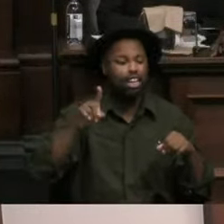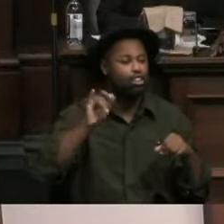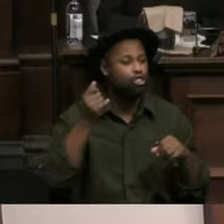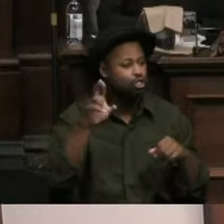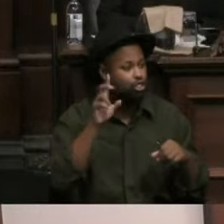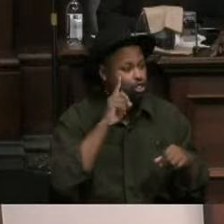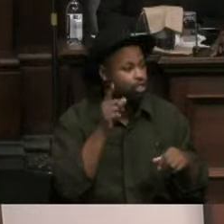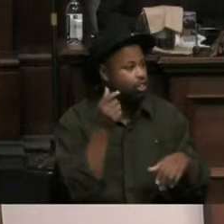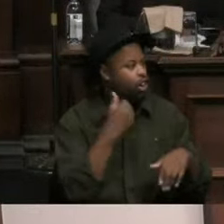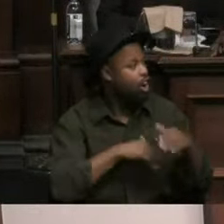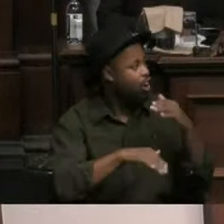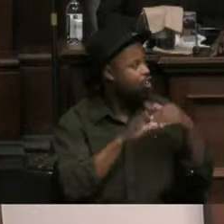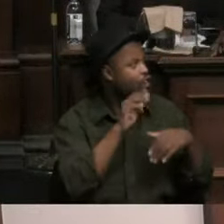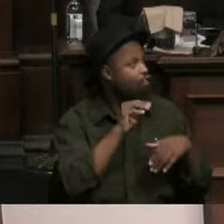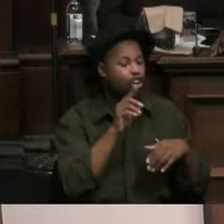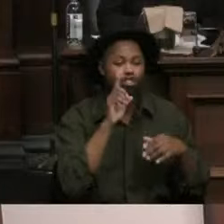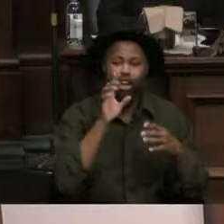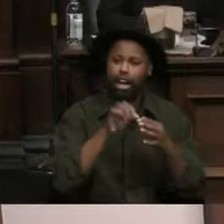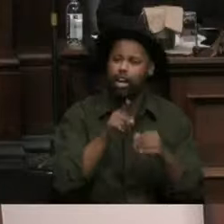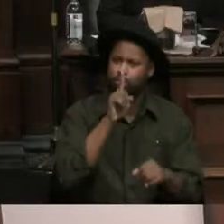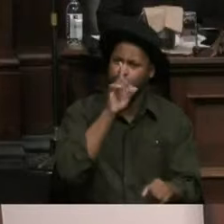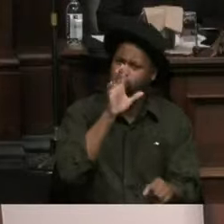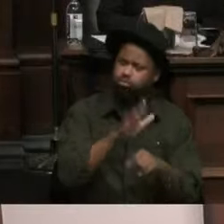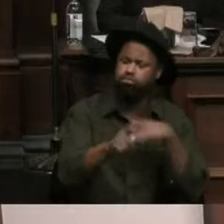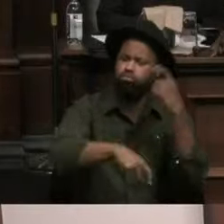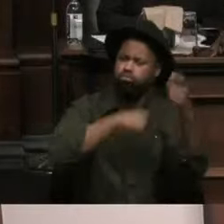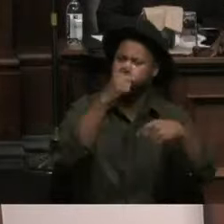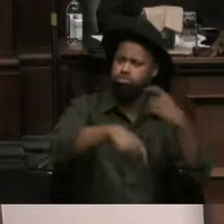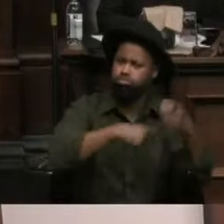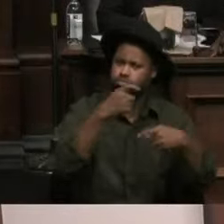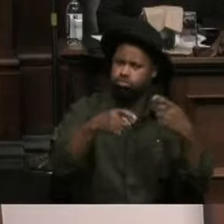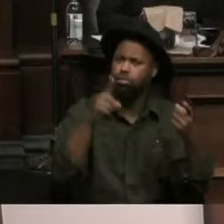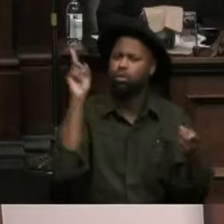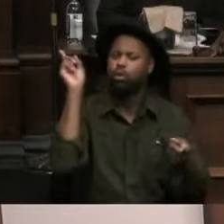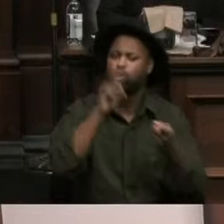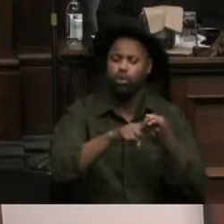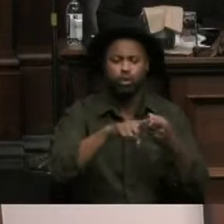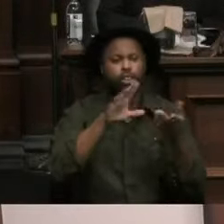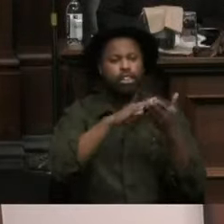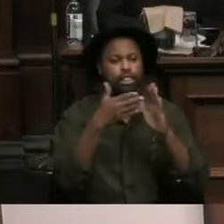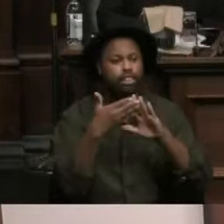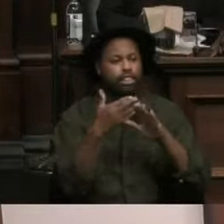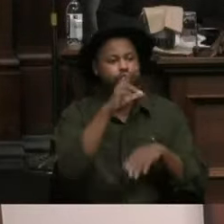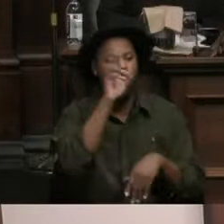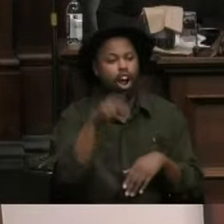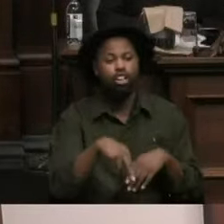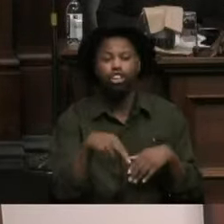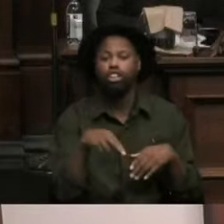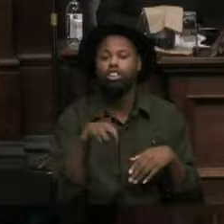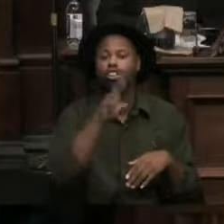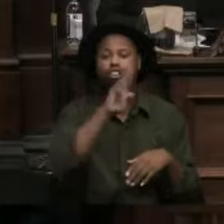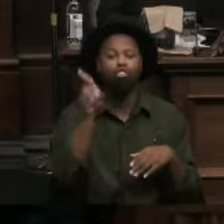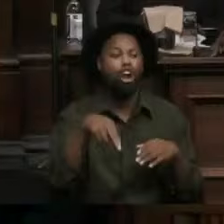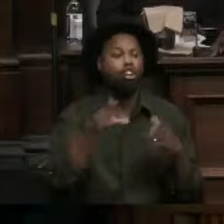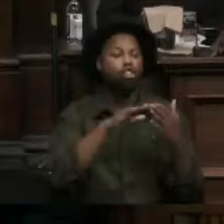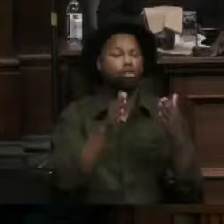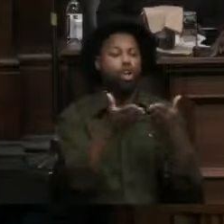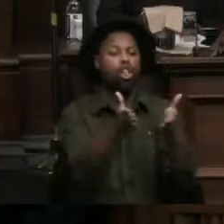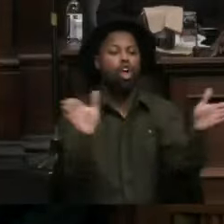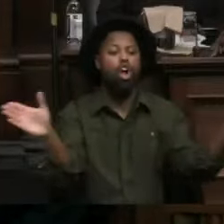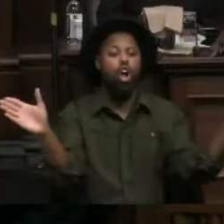40 honoree based on his crucial contributions to the city of Rochester and Rochester community at large.